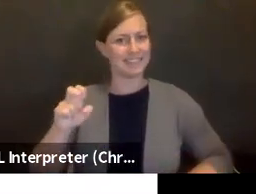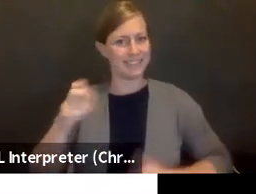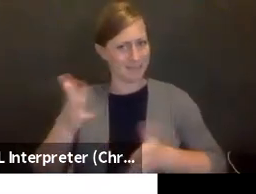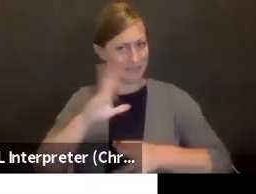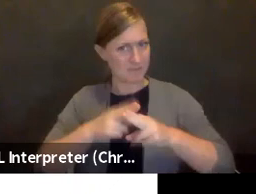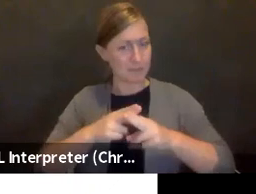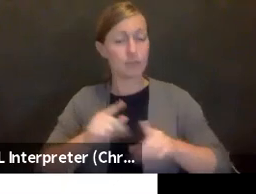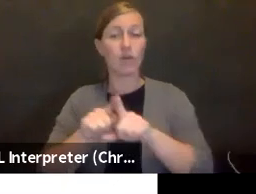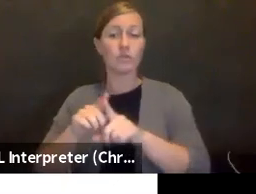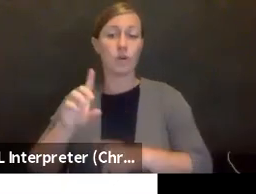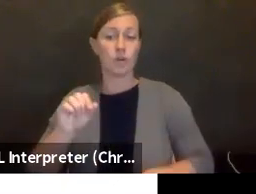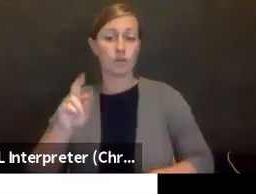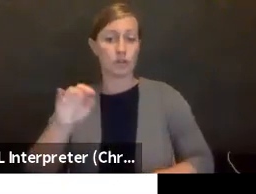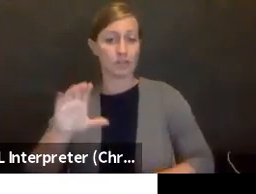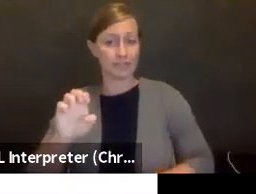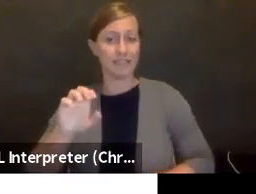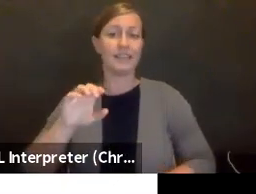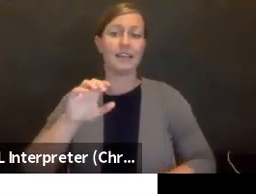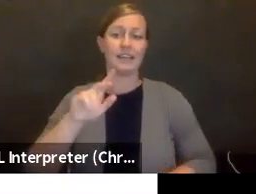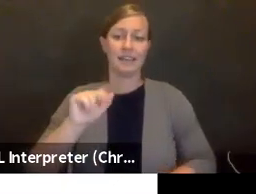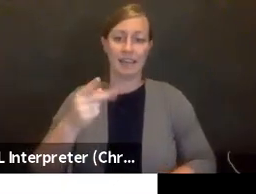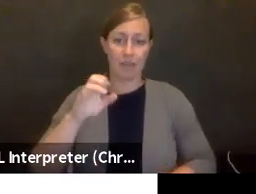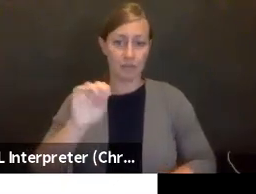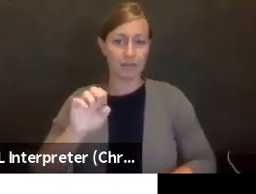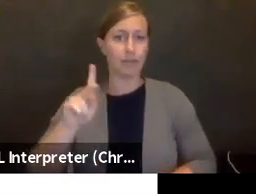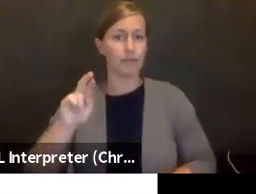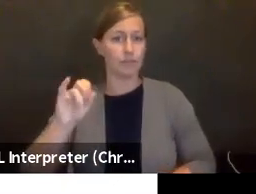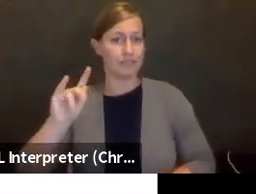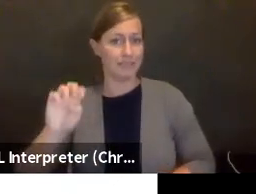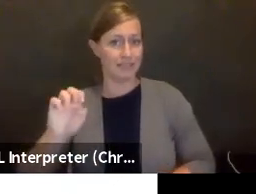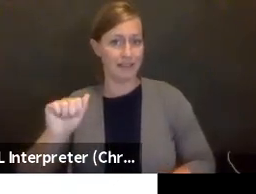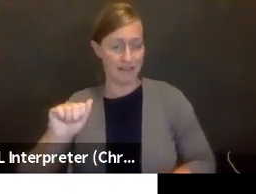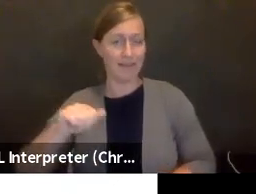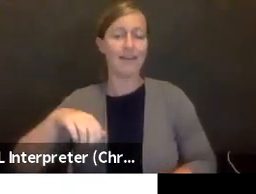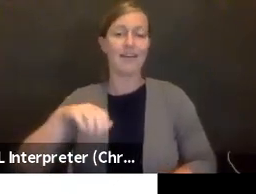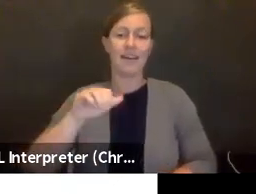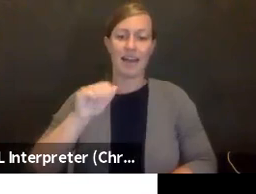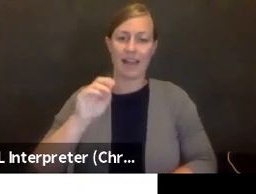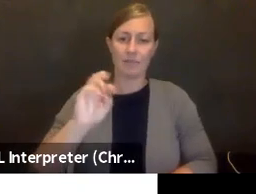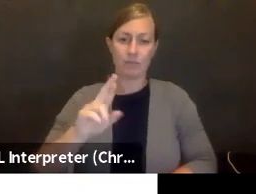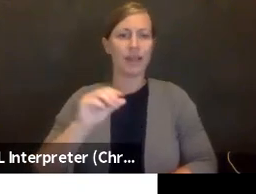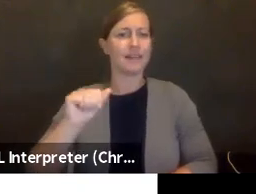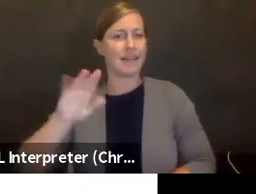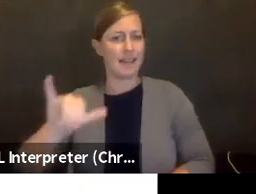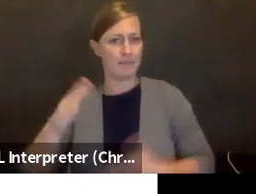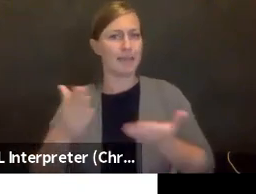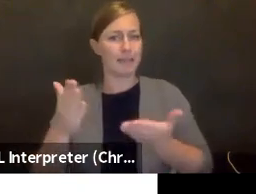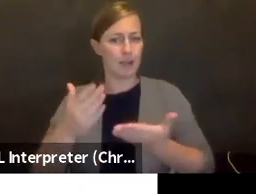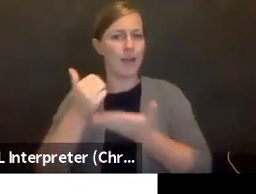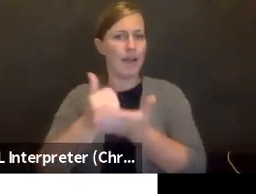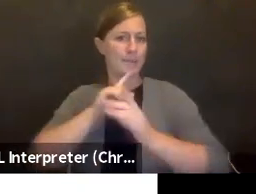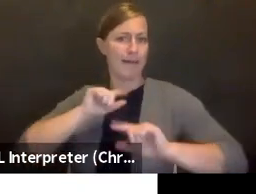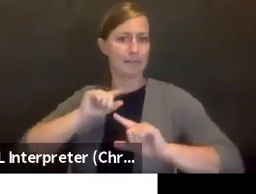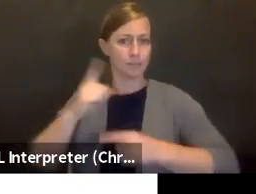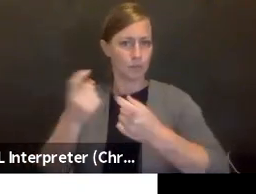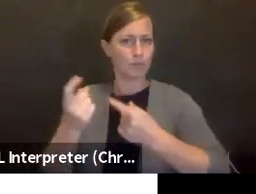available, Catherine, Christina, Amber, as well as Amy available that will be helping with the questions and answers. All of us here are able